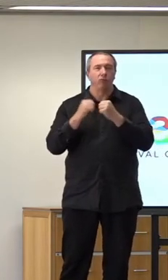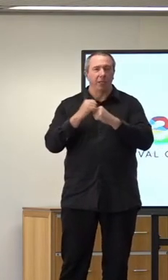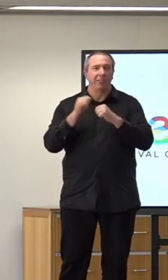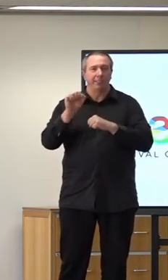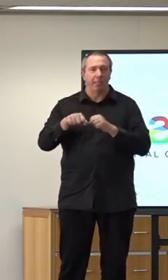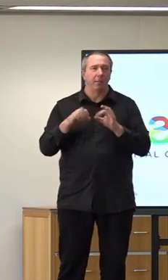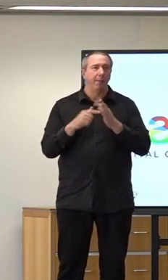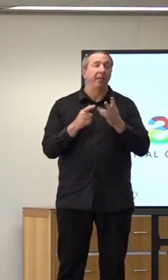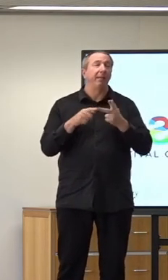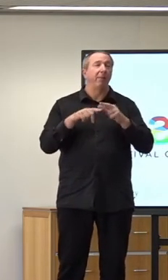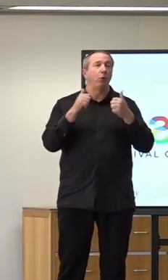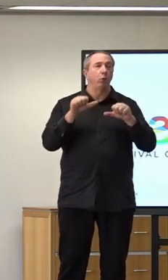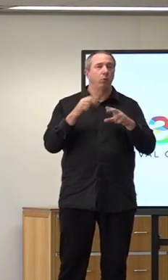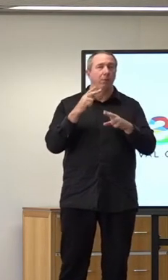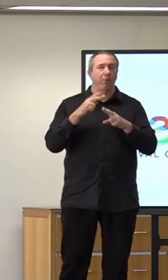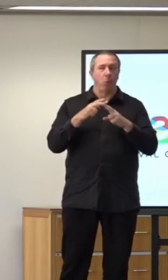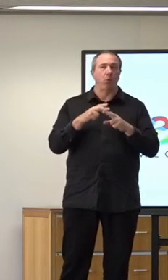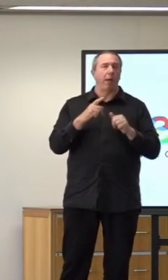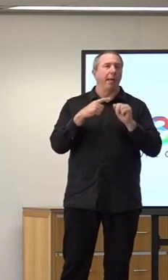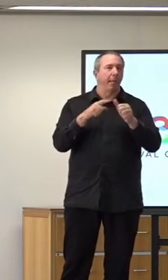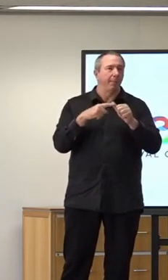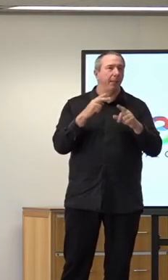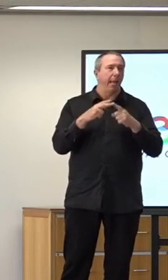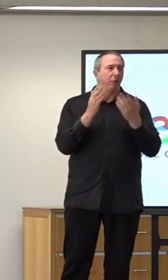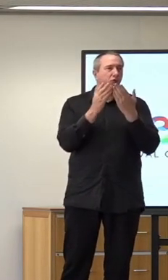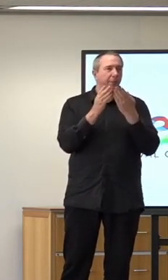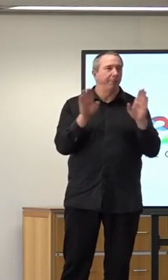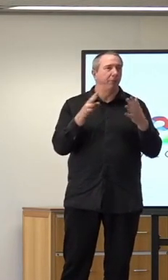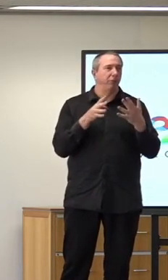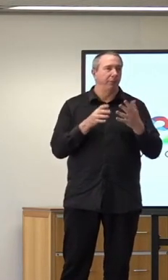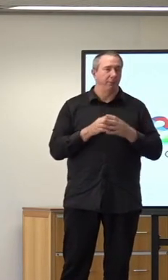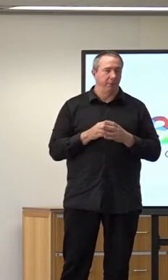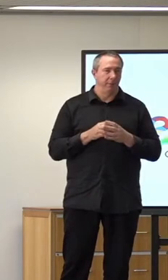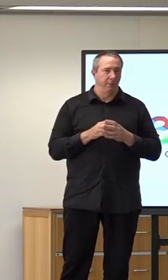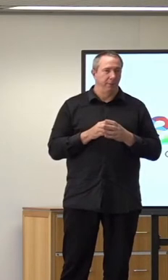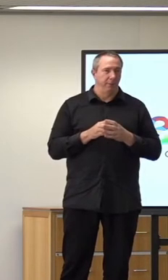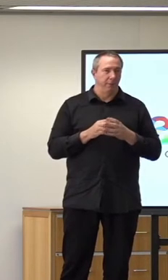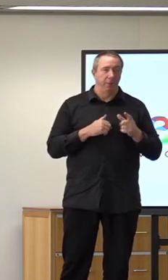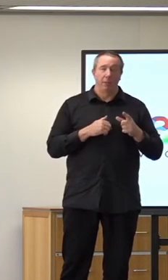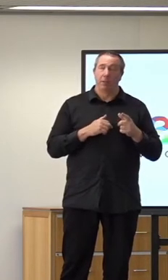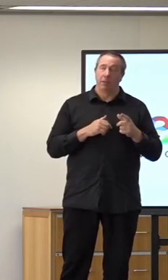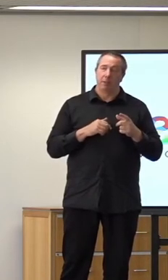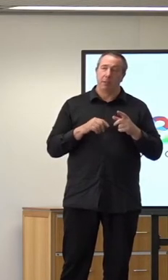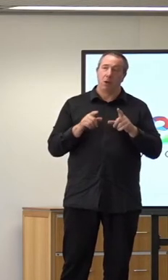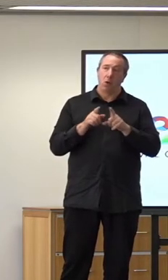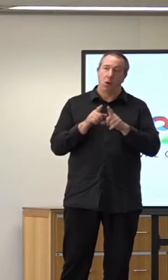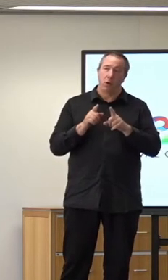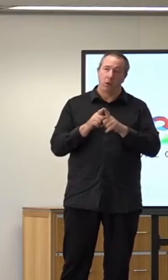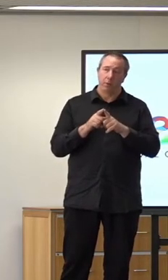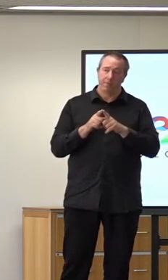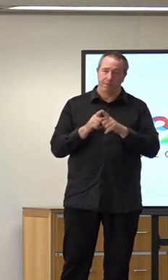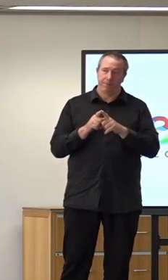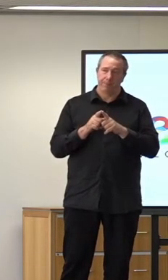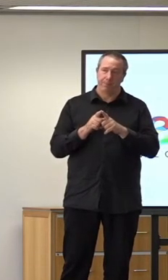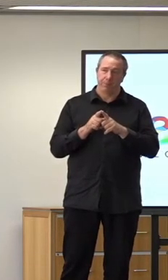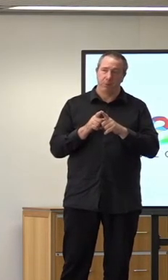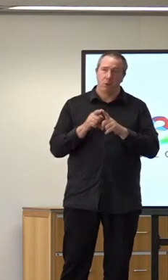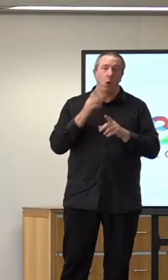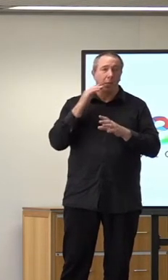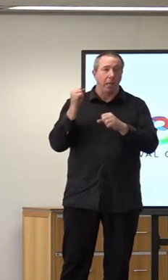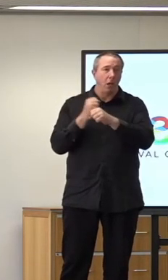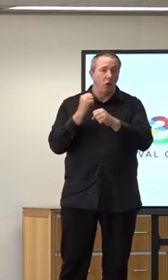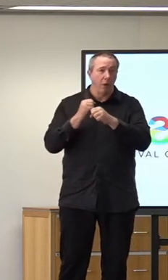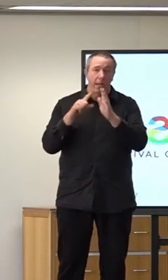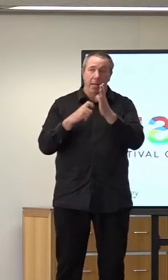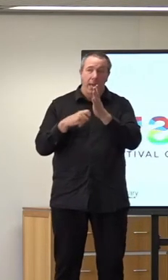for the purposes of accountability and transparency, and that the intent in their creation is,